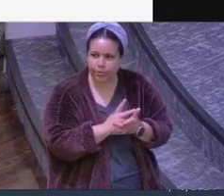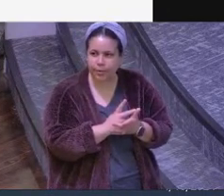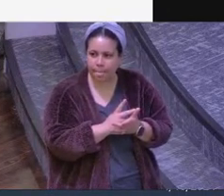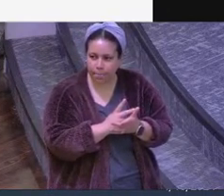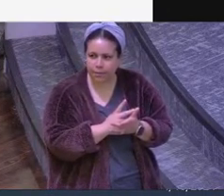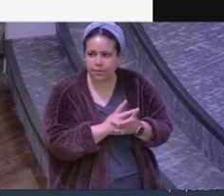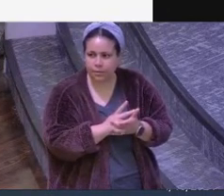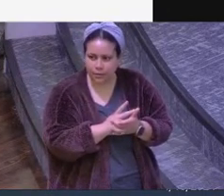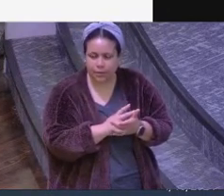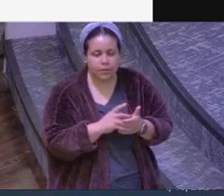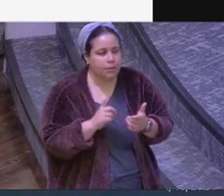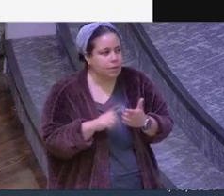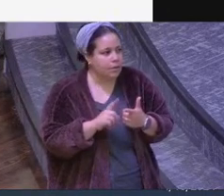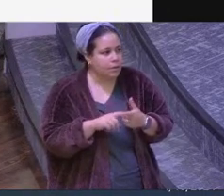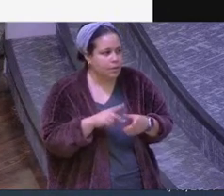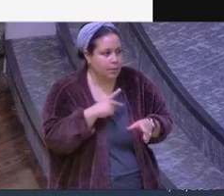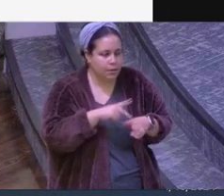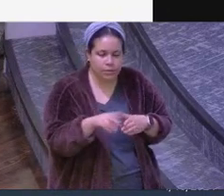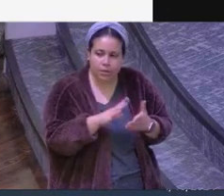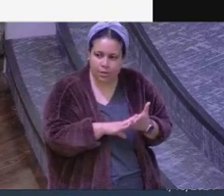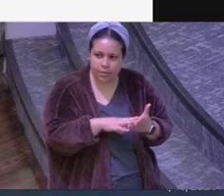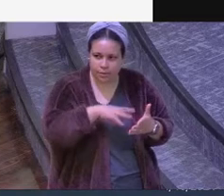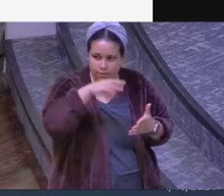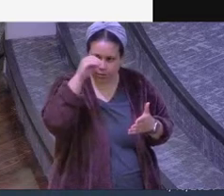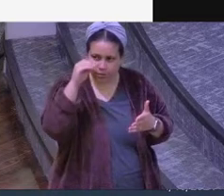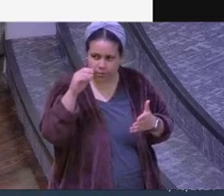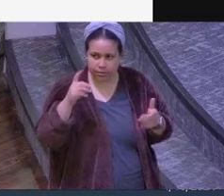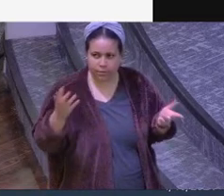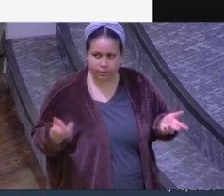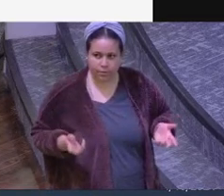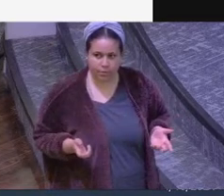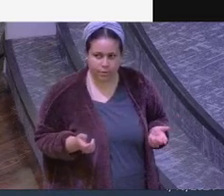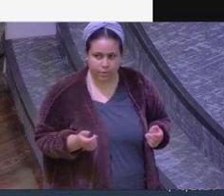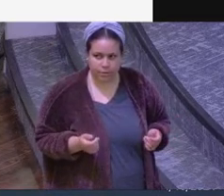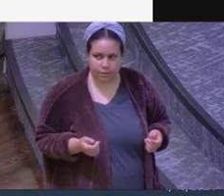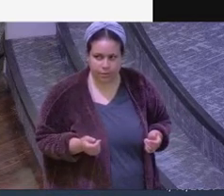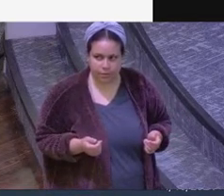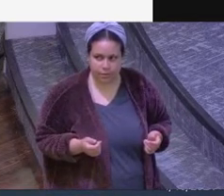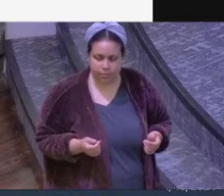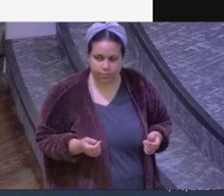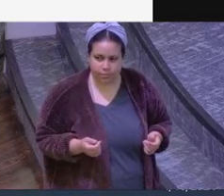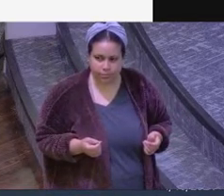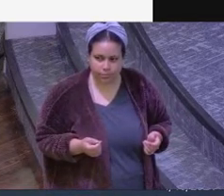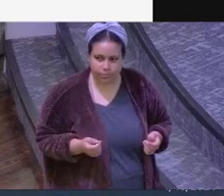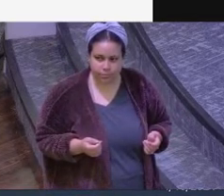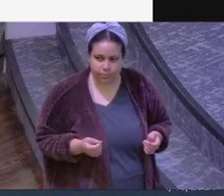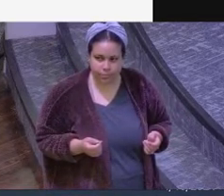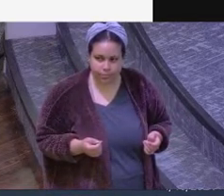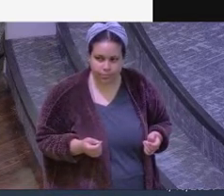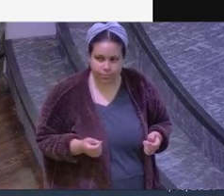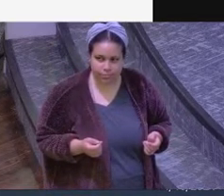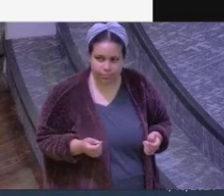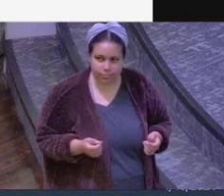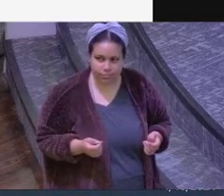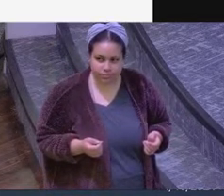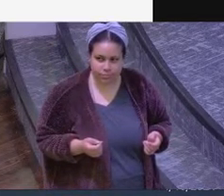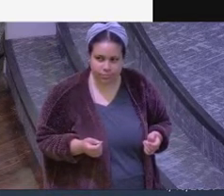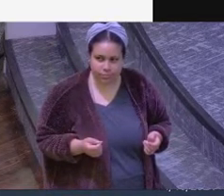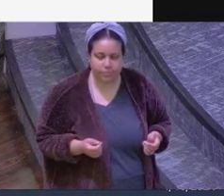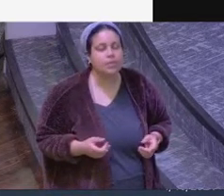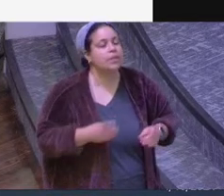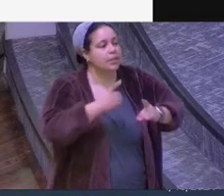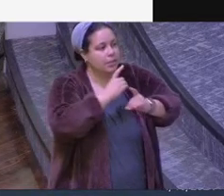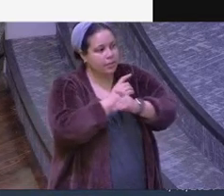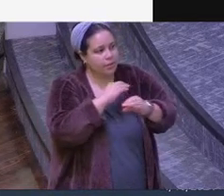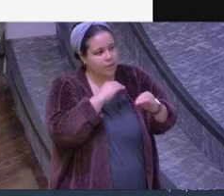just around professional learning development there as well. Deferred maintenance, I did not include anything this year. We did